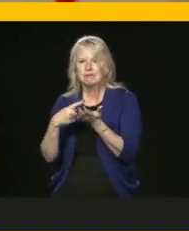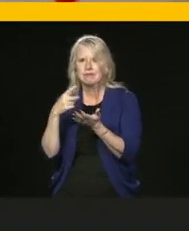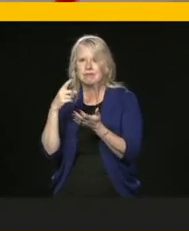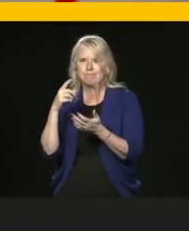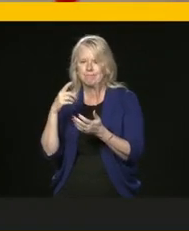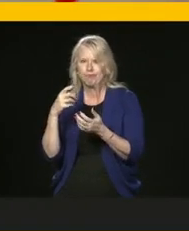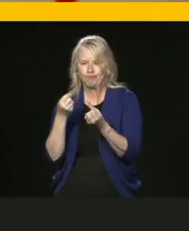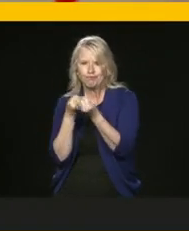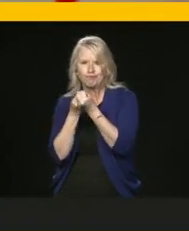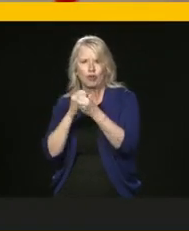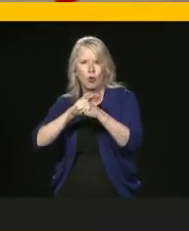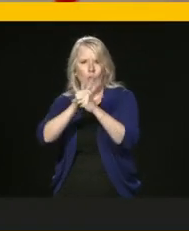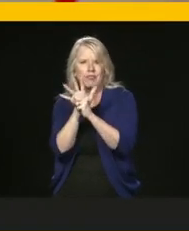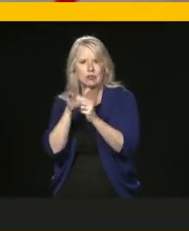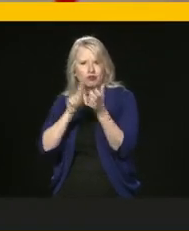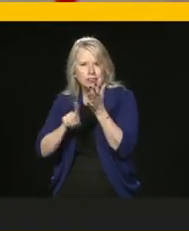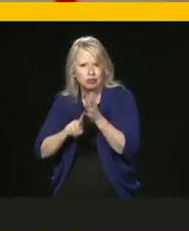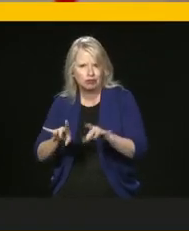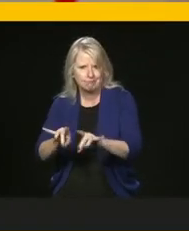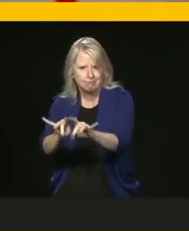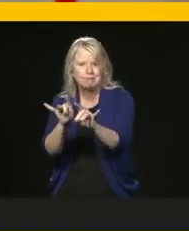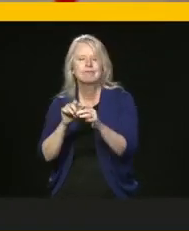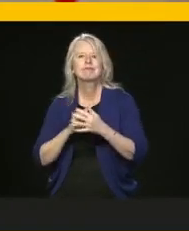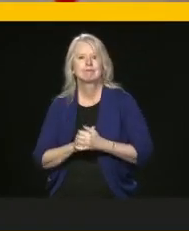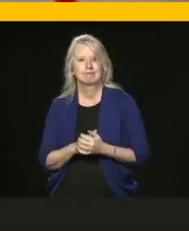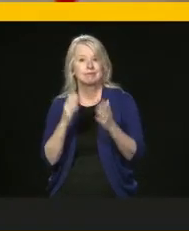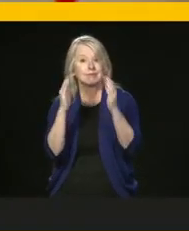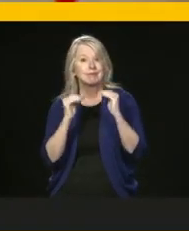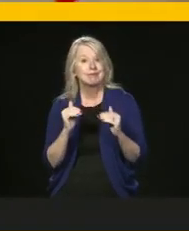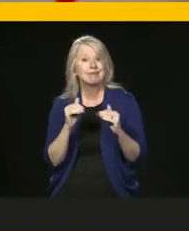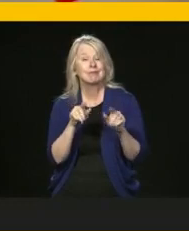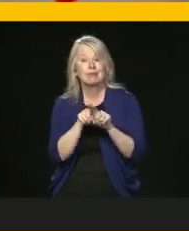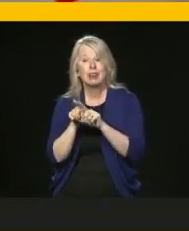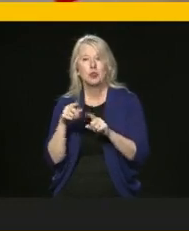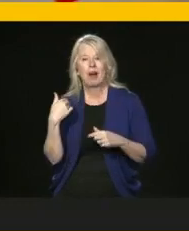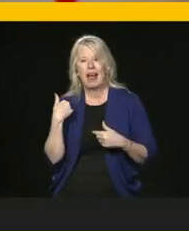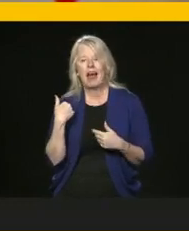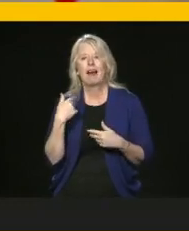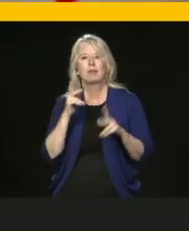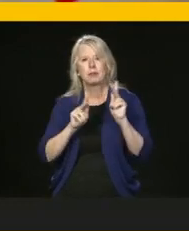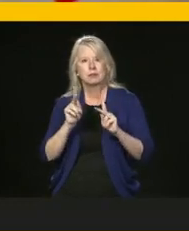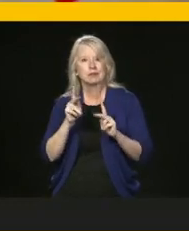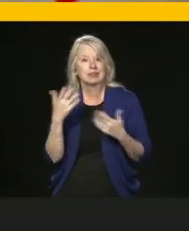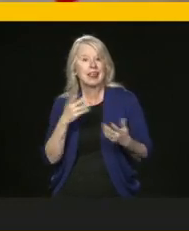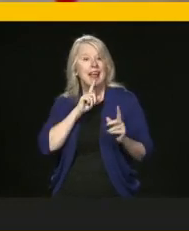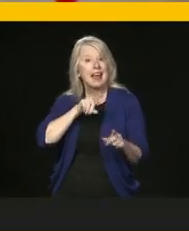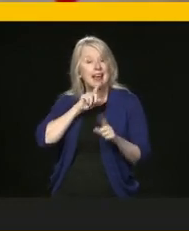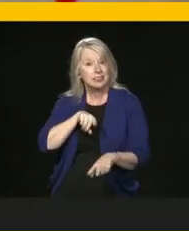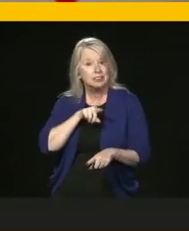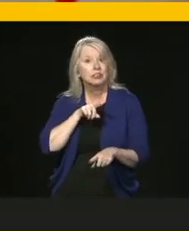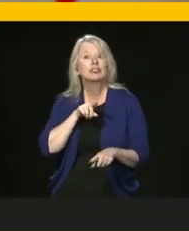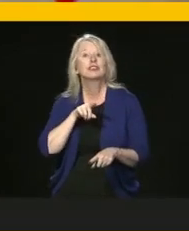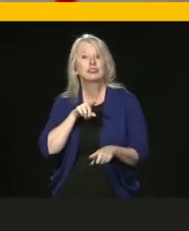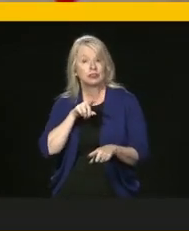of course, also available to answer questions, the Minister of Health, Patty Haidu, Dr. Howard New,